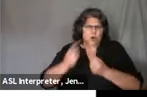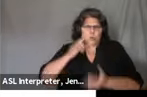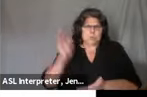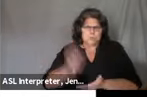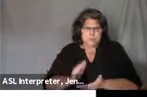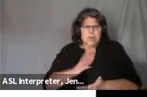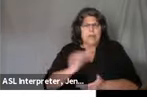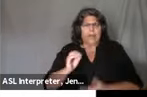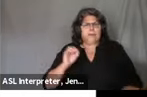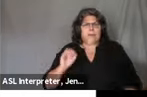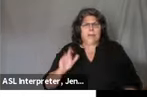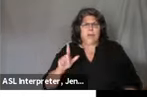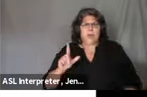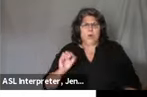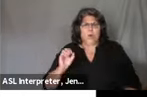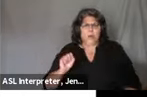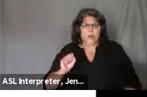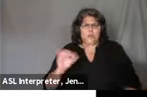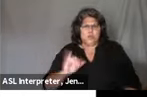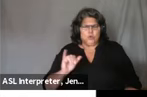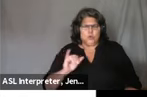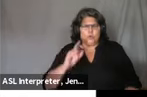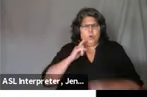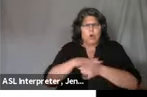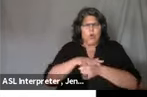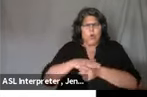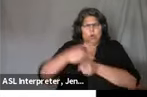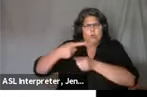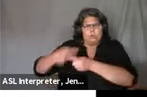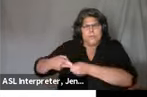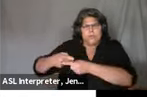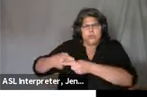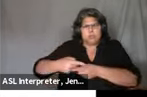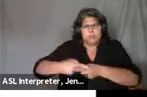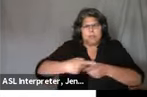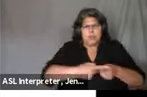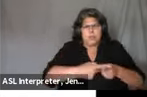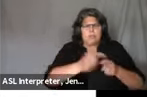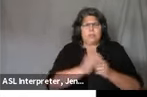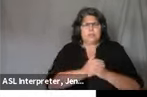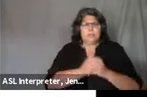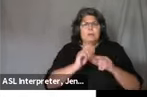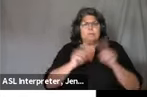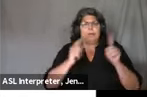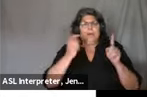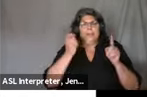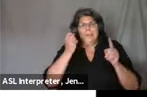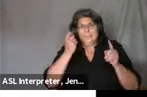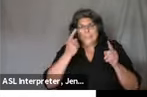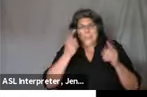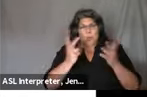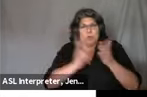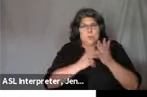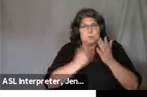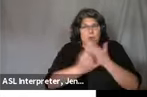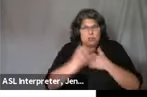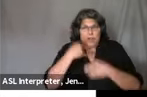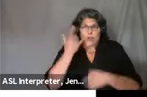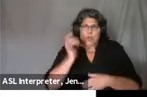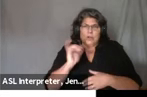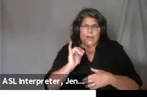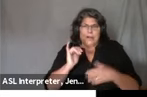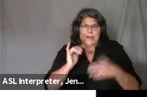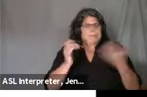well at local intersections. But given the nature of the project, there isn't really